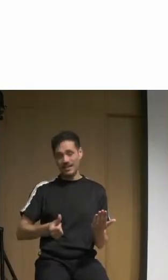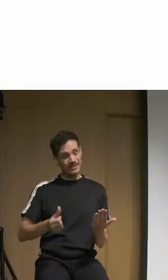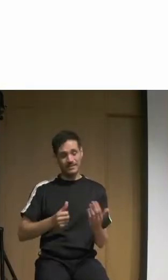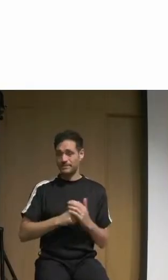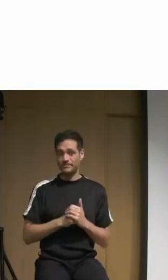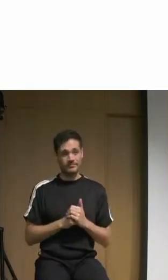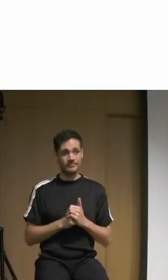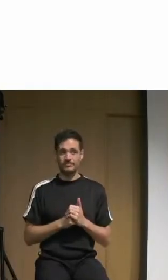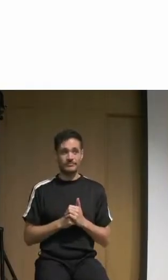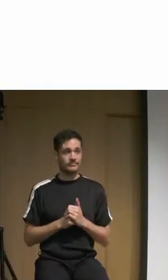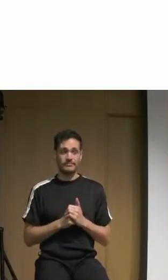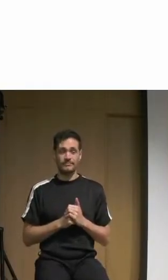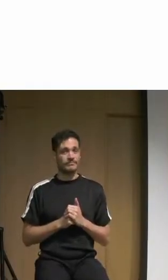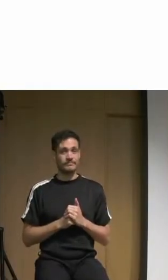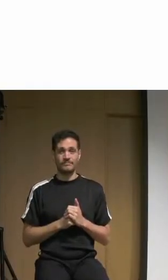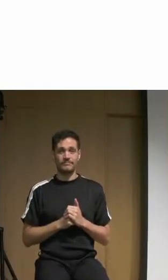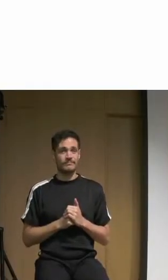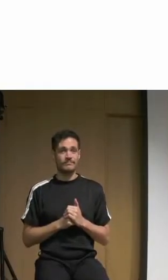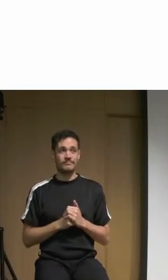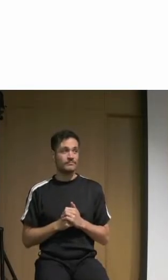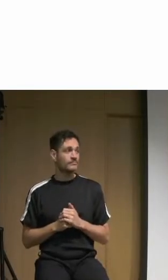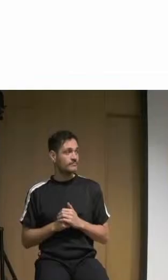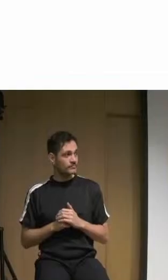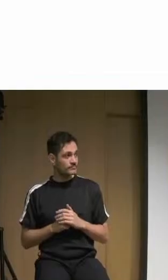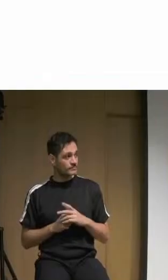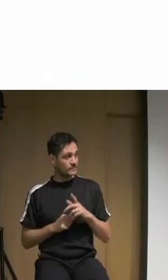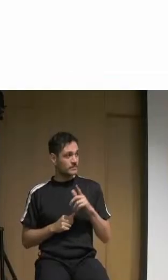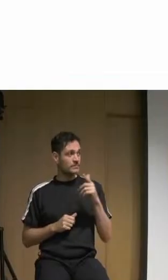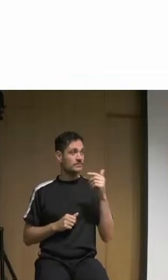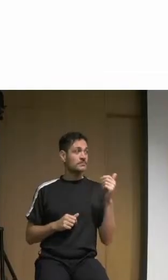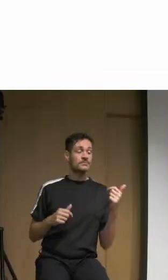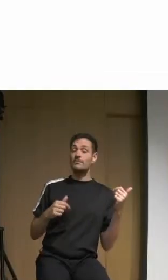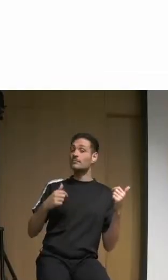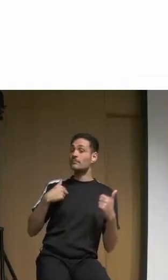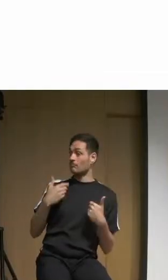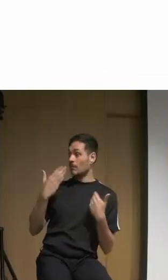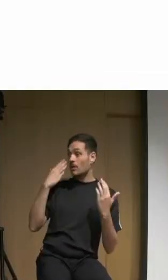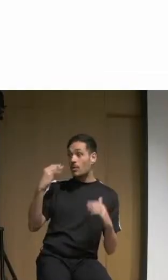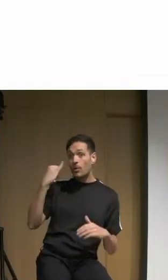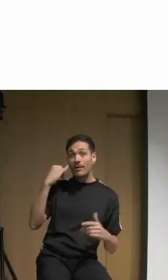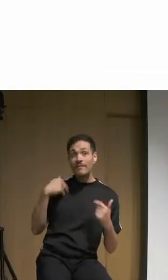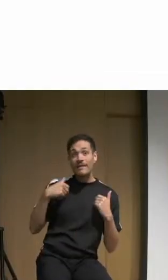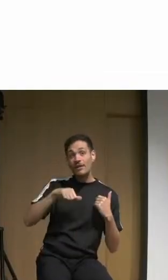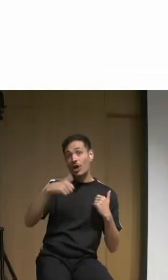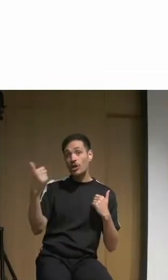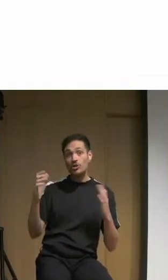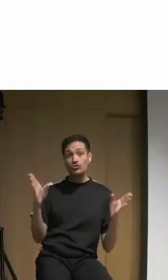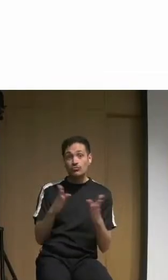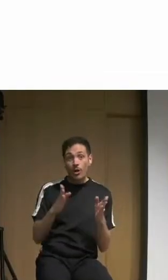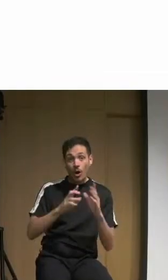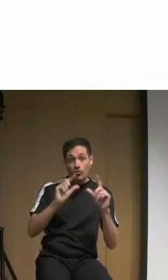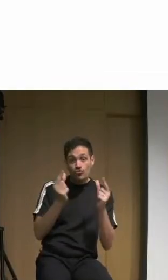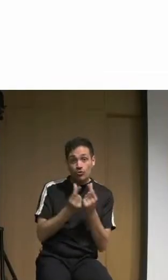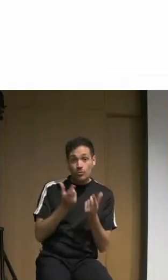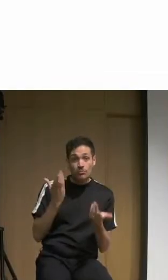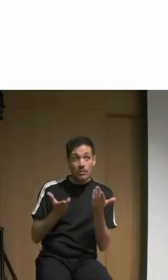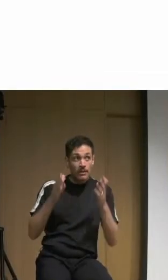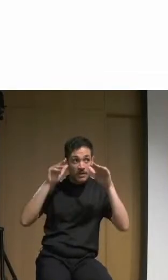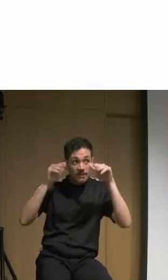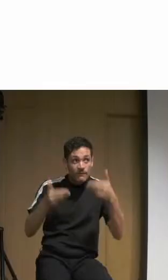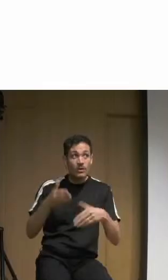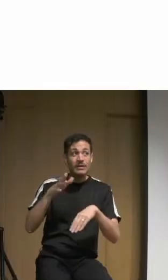yeah. So I don't know if there Nothing are other small groups that did focus on that,